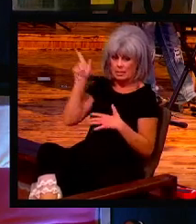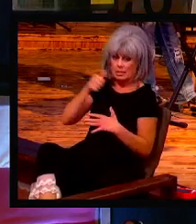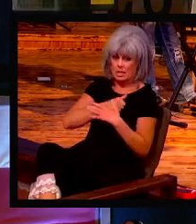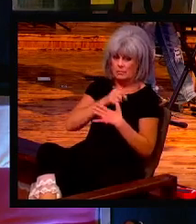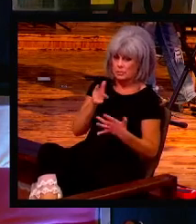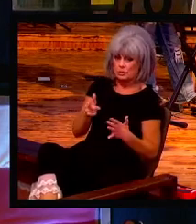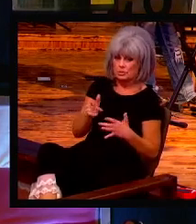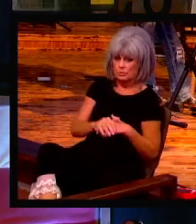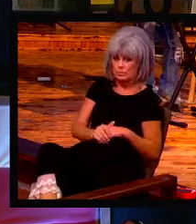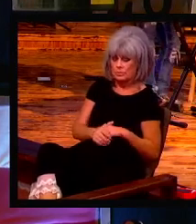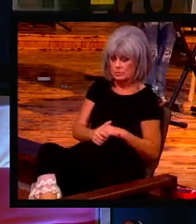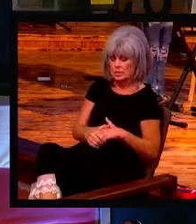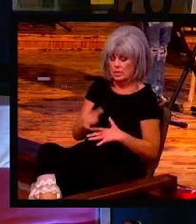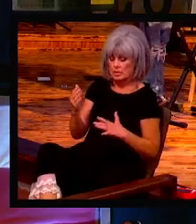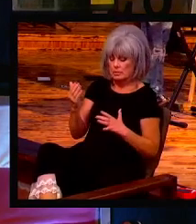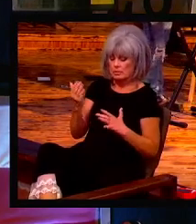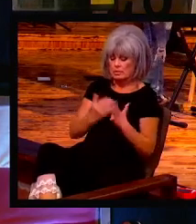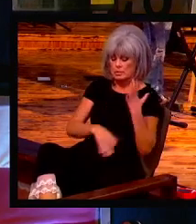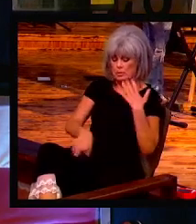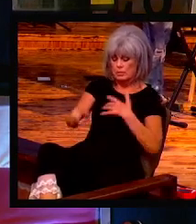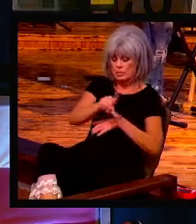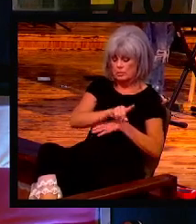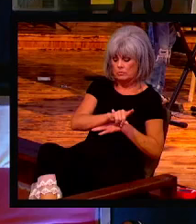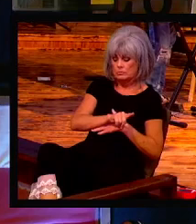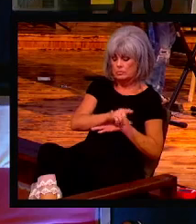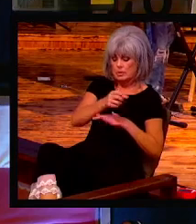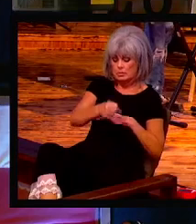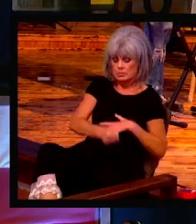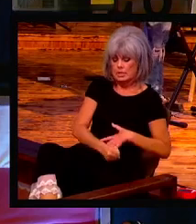And then some of you have gotten out of the pit, but now you find yourself in a prison.